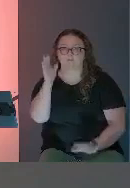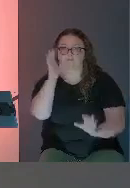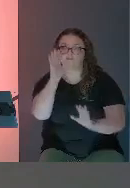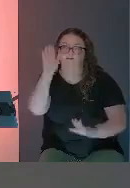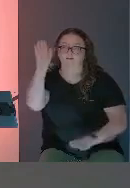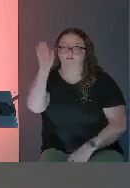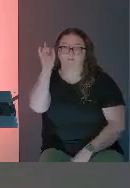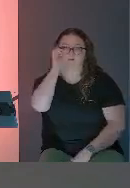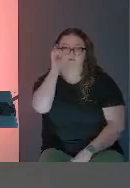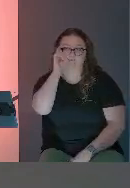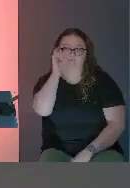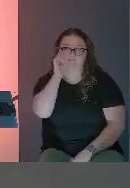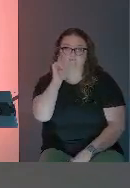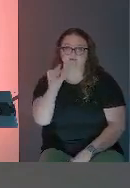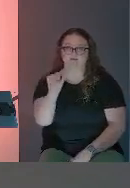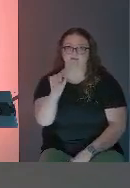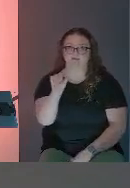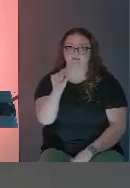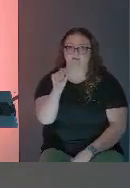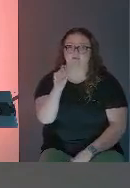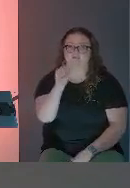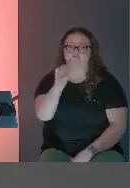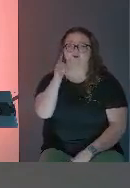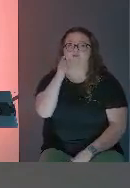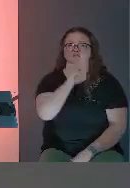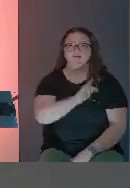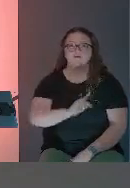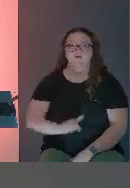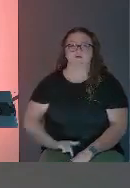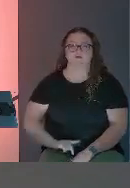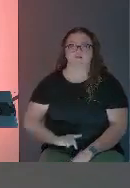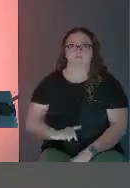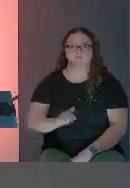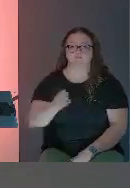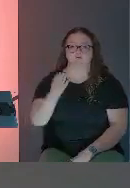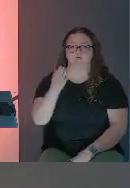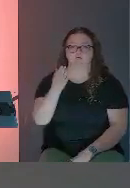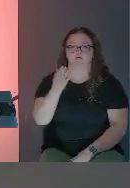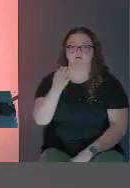the 10th chapter of the 14th verse of 1 Kings, the Bible says that